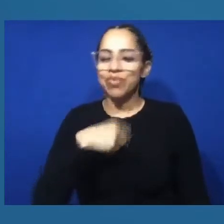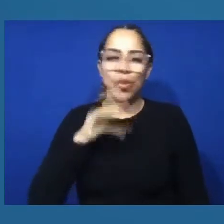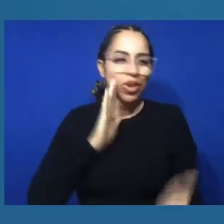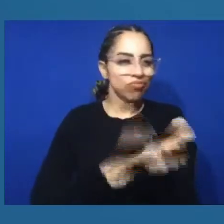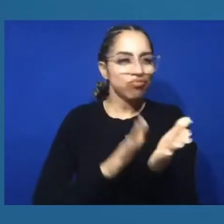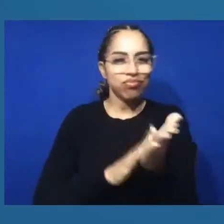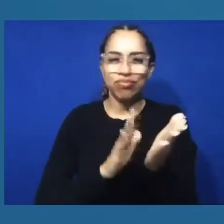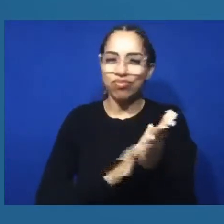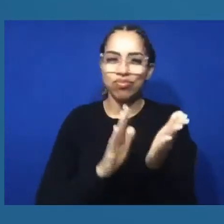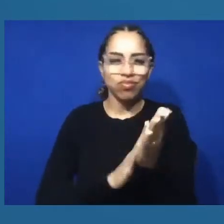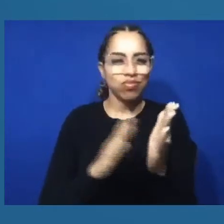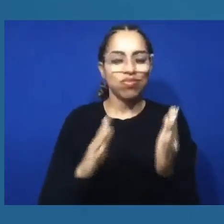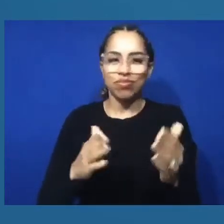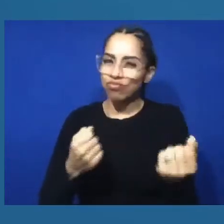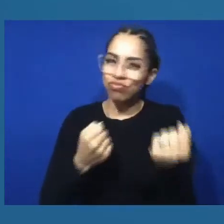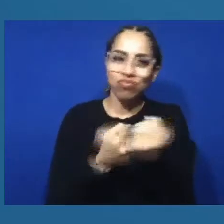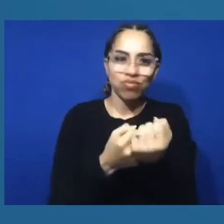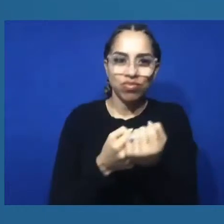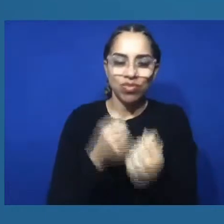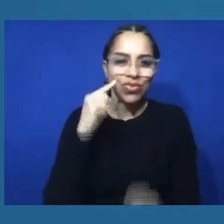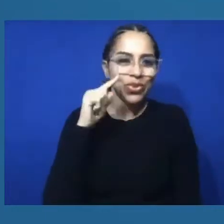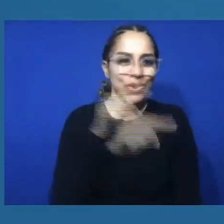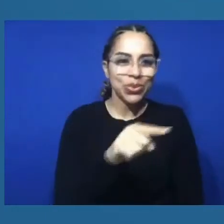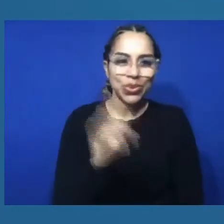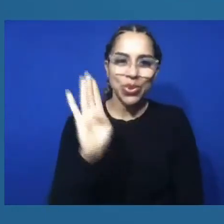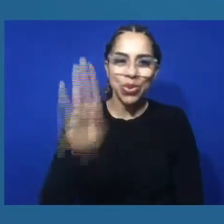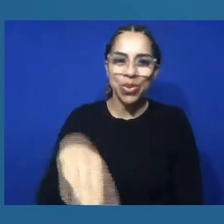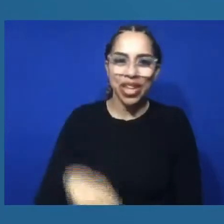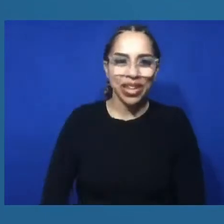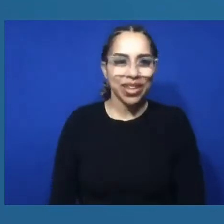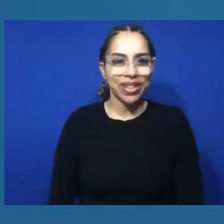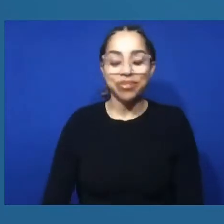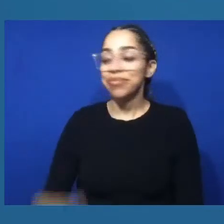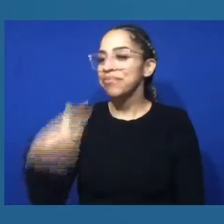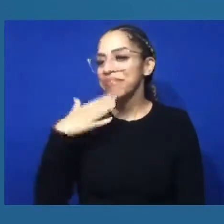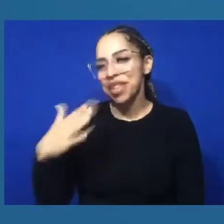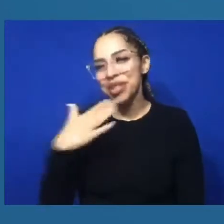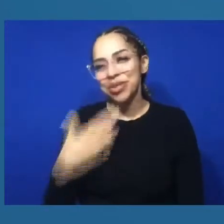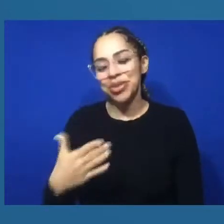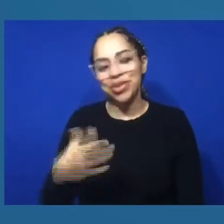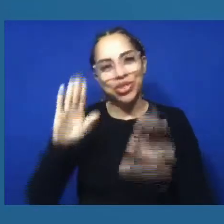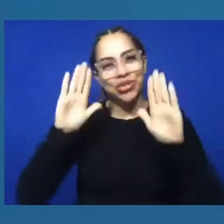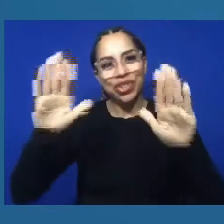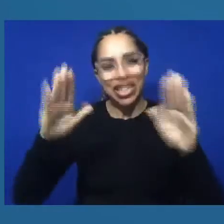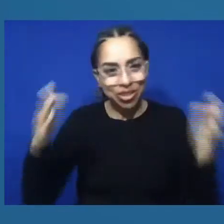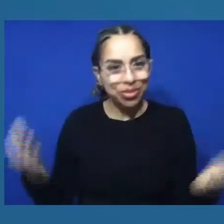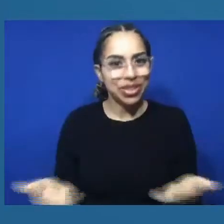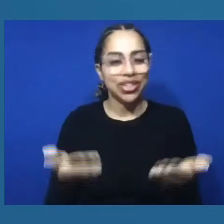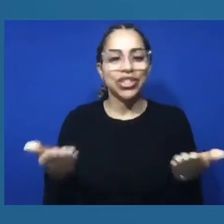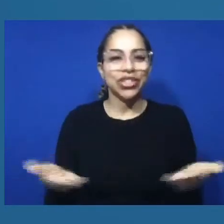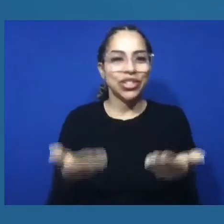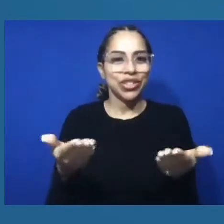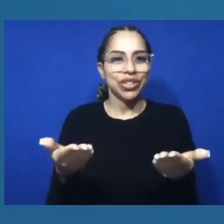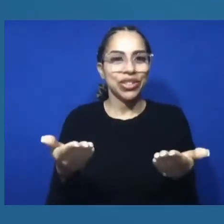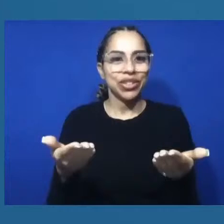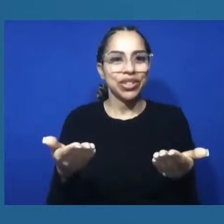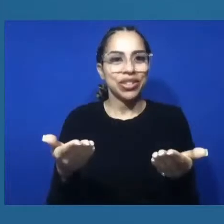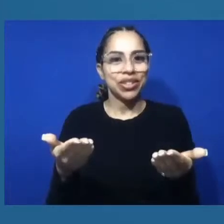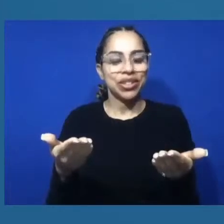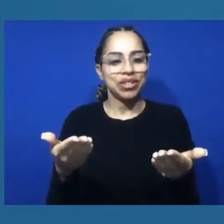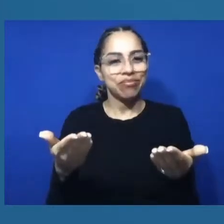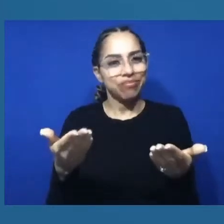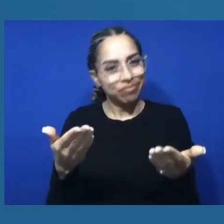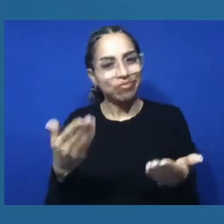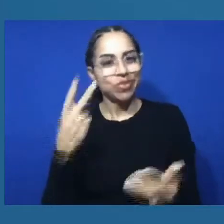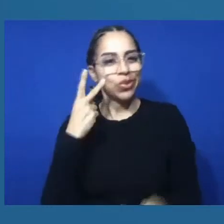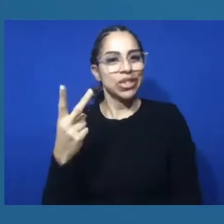Sue. the sidelines. So. Right. Like to welcome. Thank you, Sue. It's great to be here to see the real